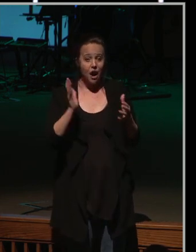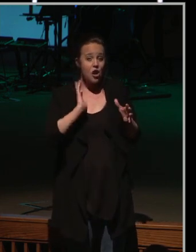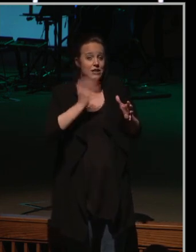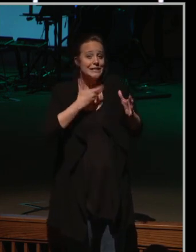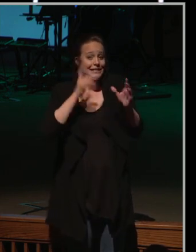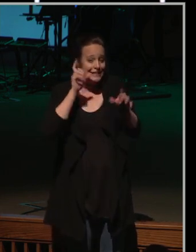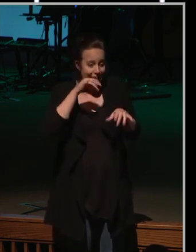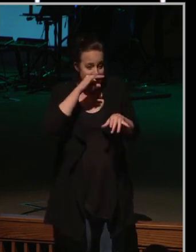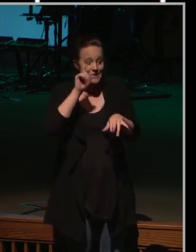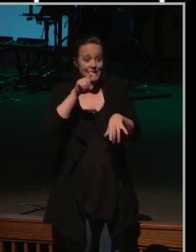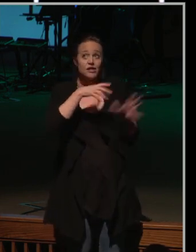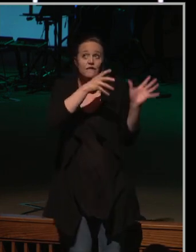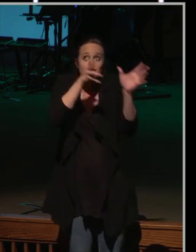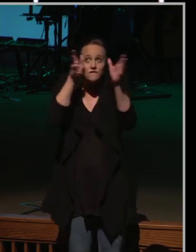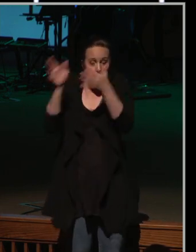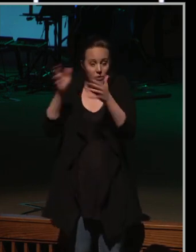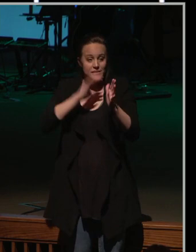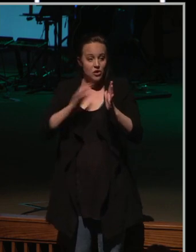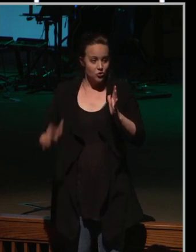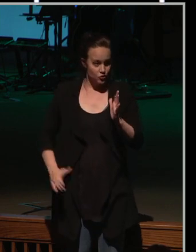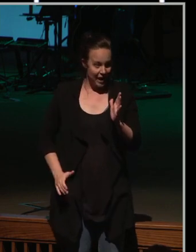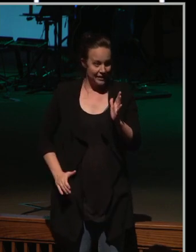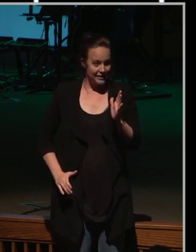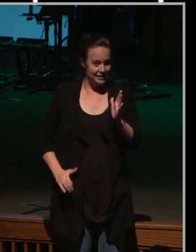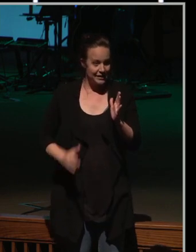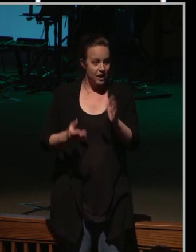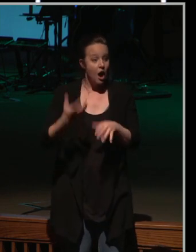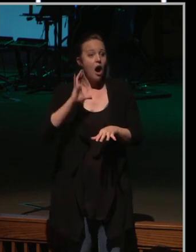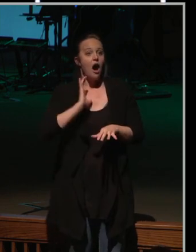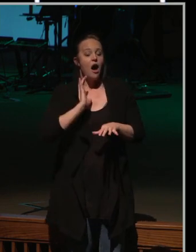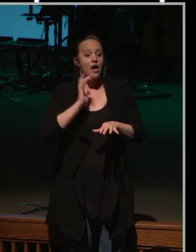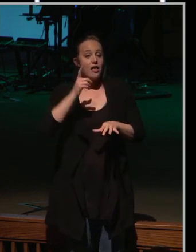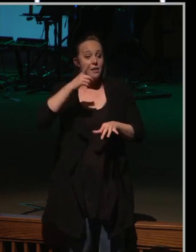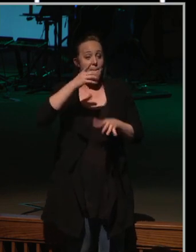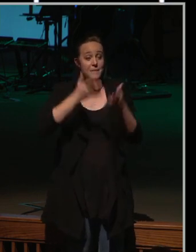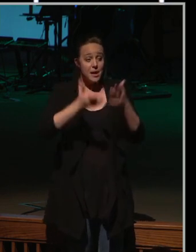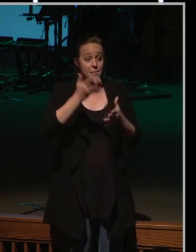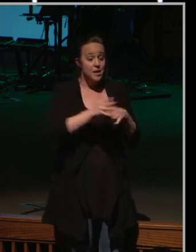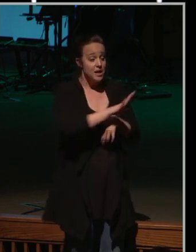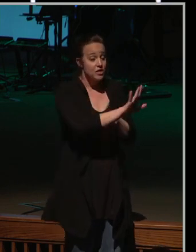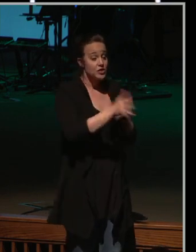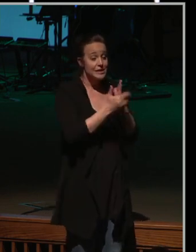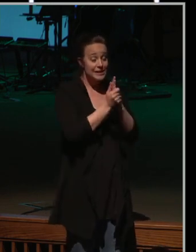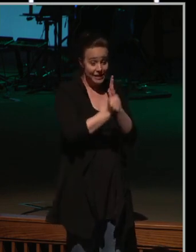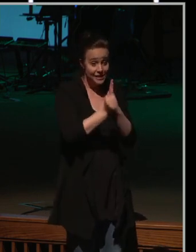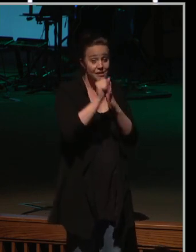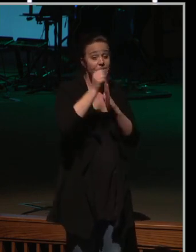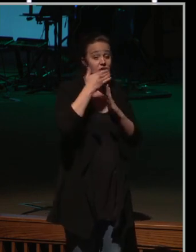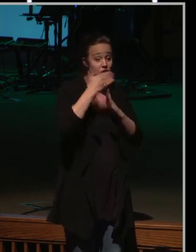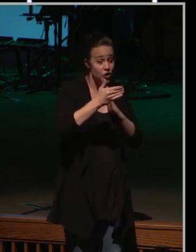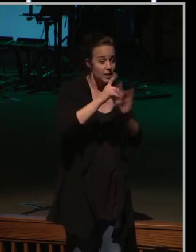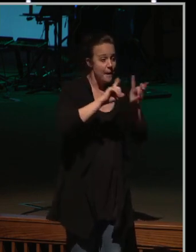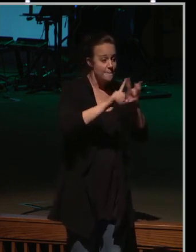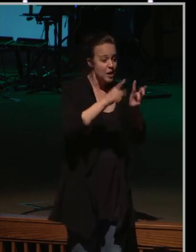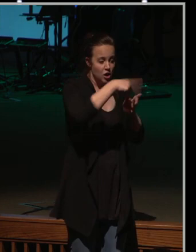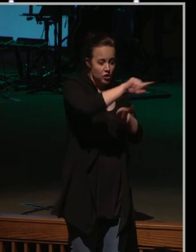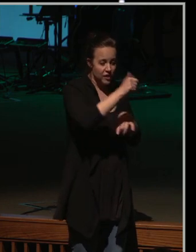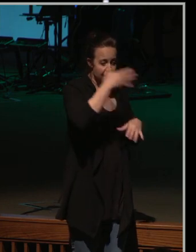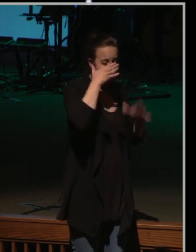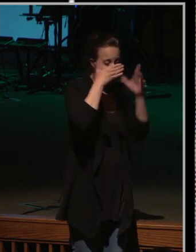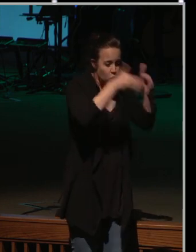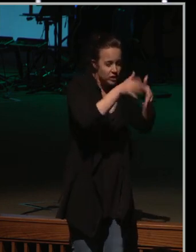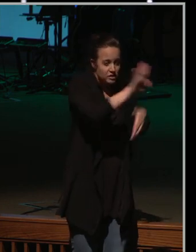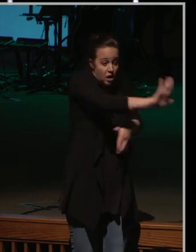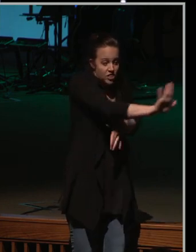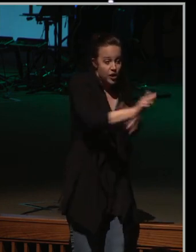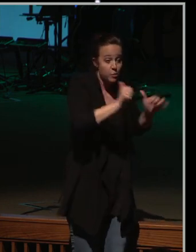is actually not wrapped up in Christ, it's wrapped up in their performance on whatever their skill is? In the case of my son, to be honest, I had a